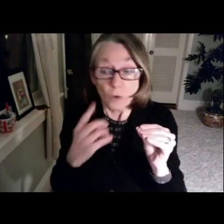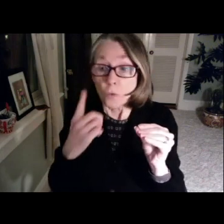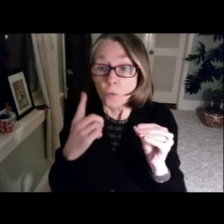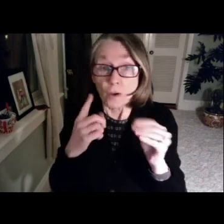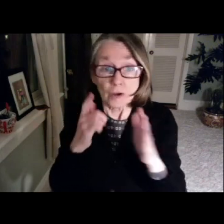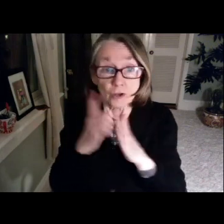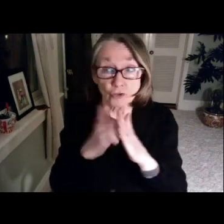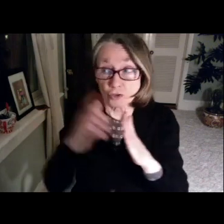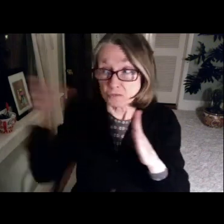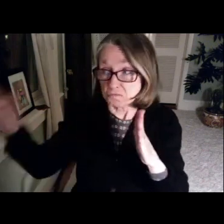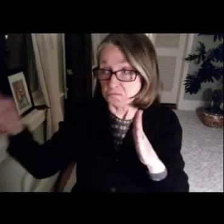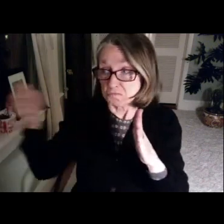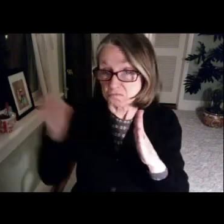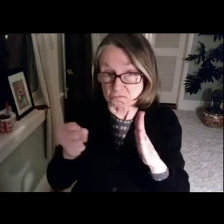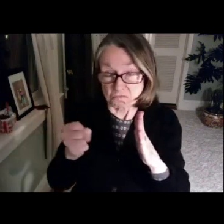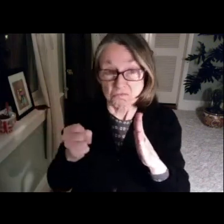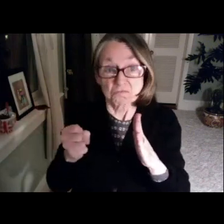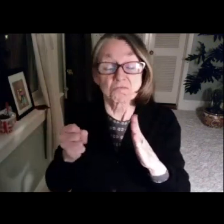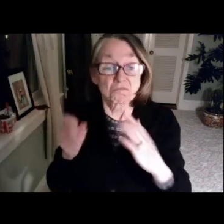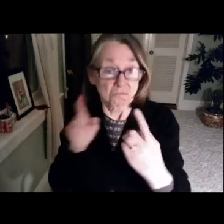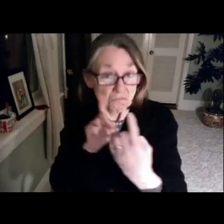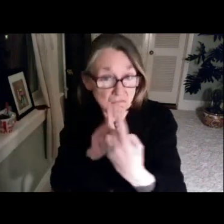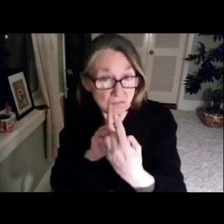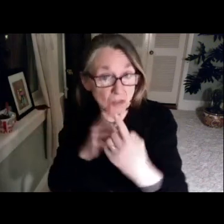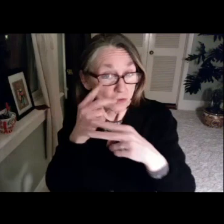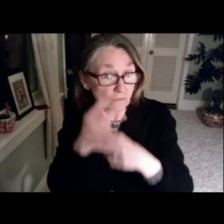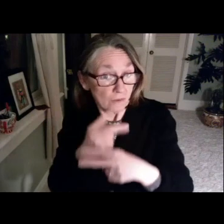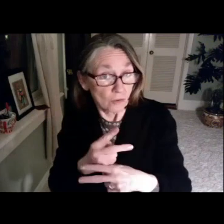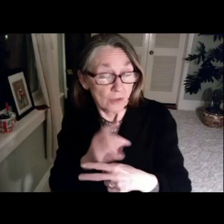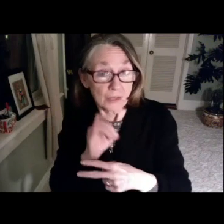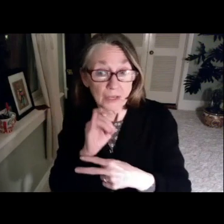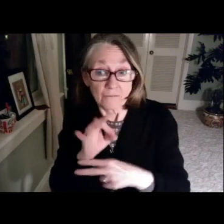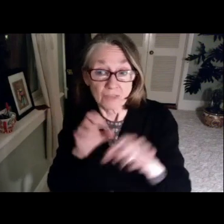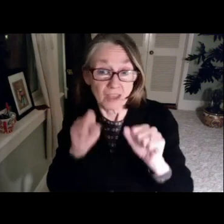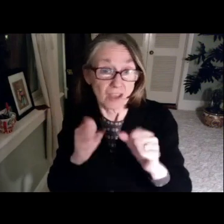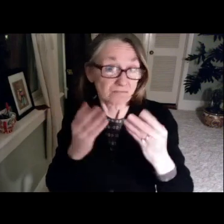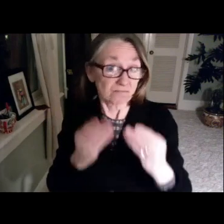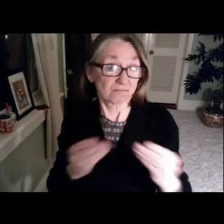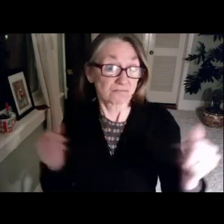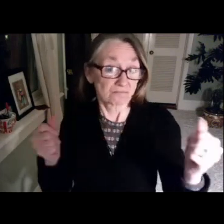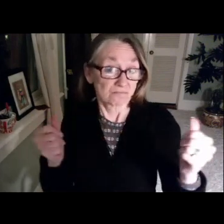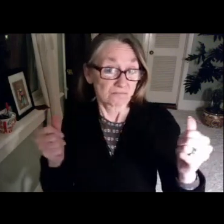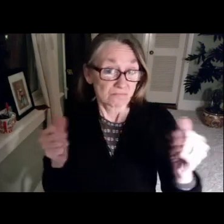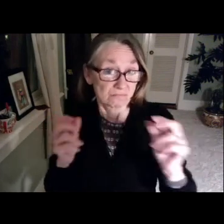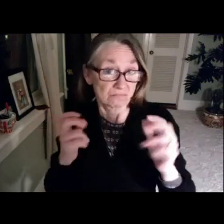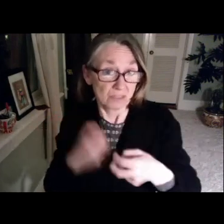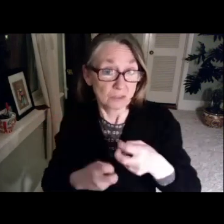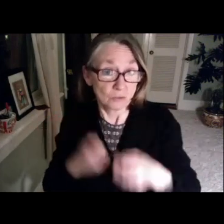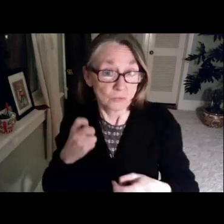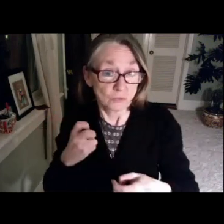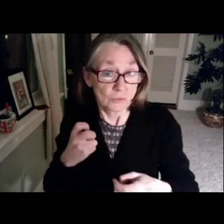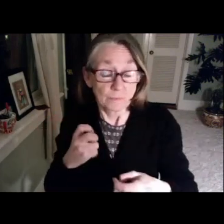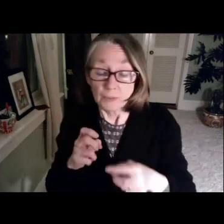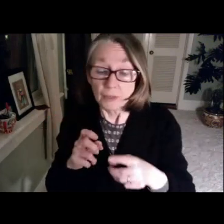eventually, to figure out if there's any sort of issues that could be resolved. And as I